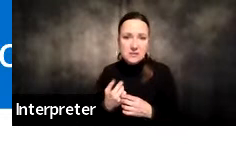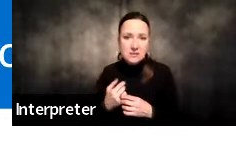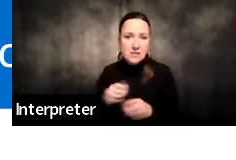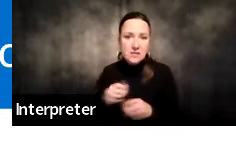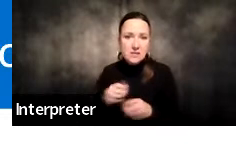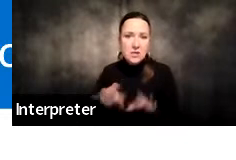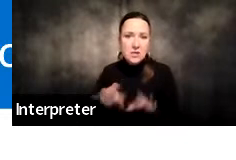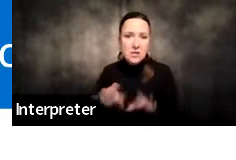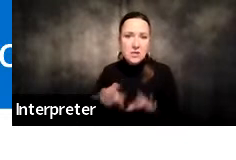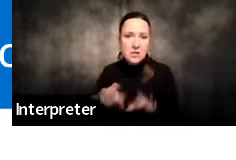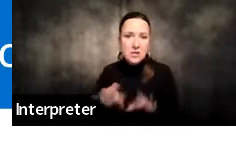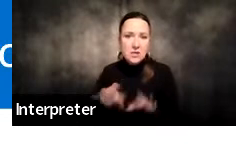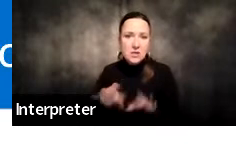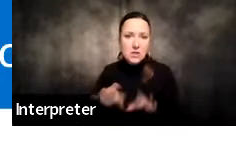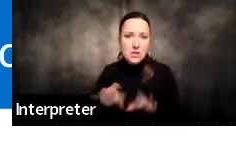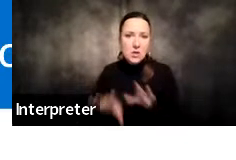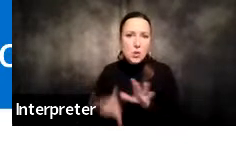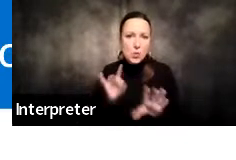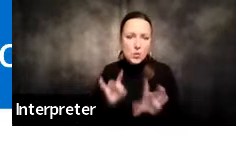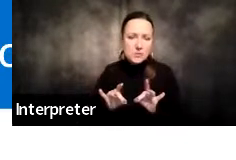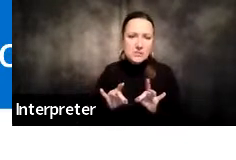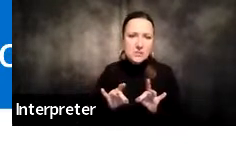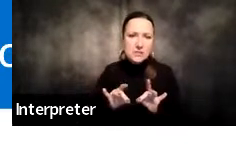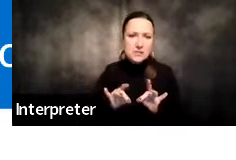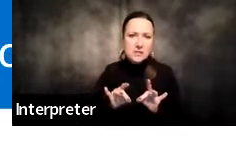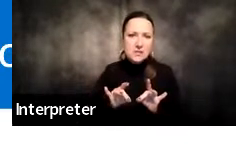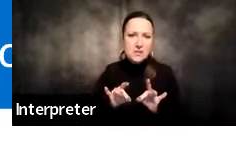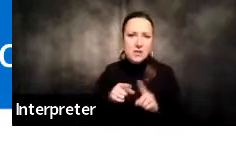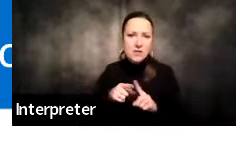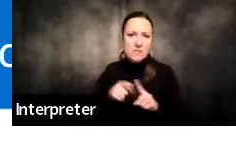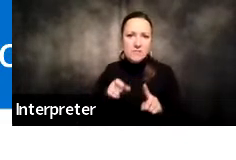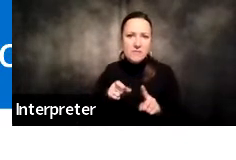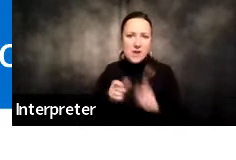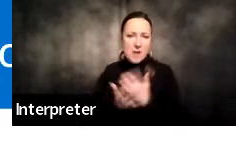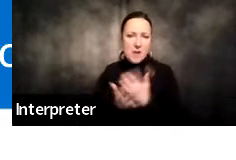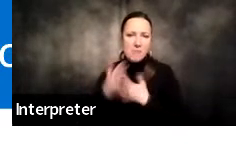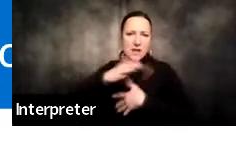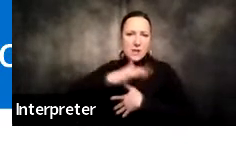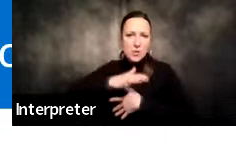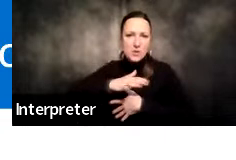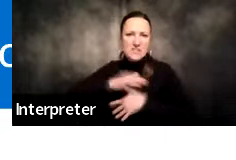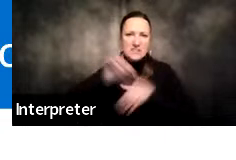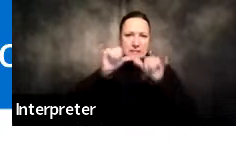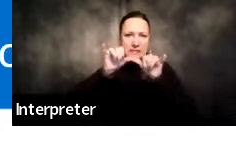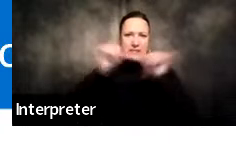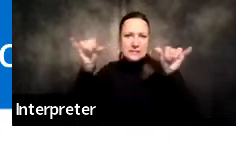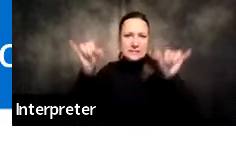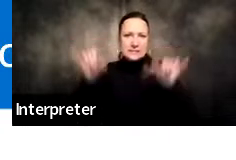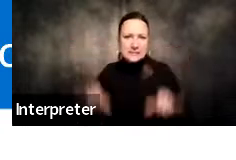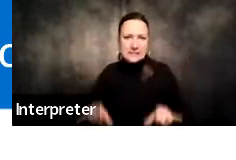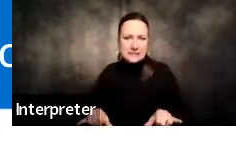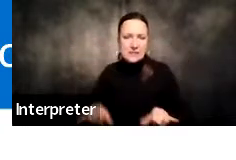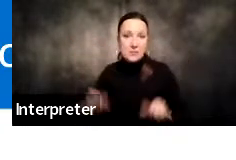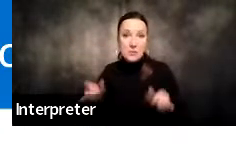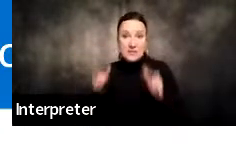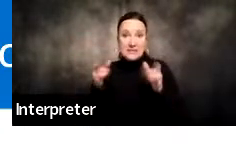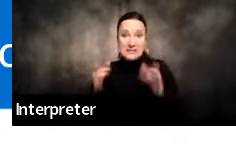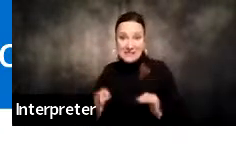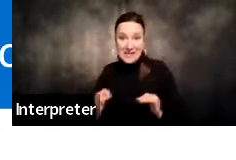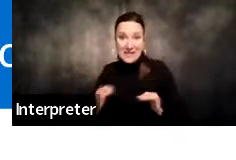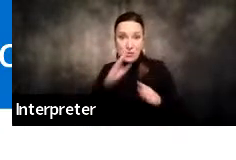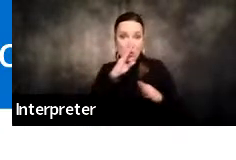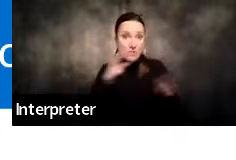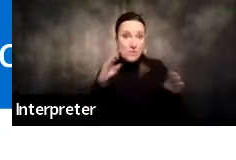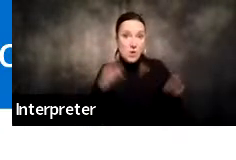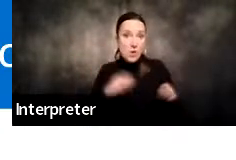from across the city, and it's based on a prioritization model that really focuses on areas where you